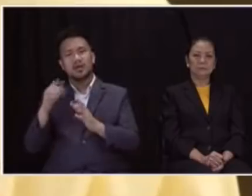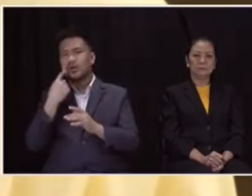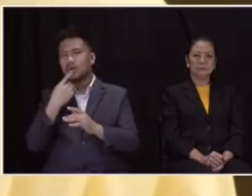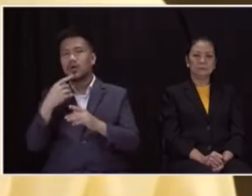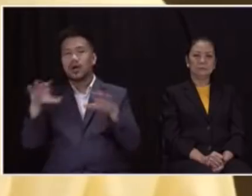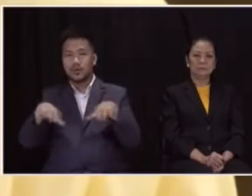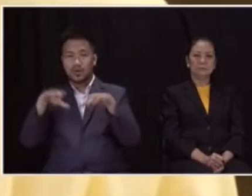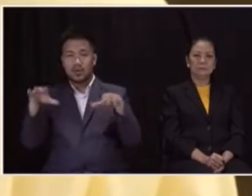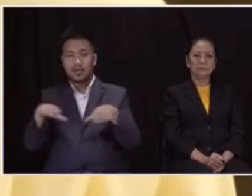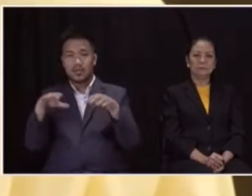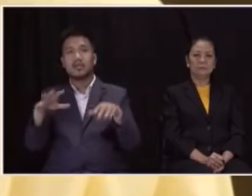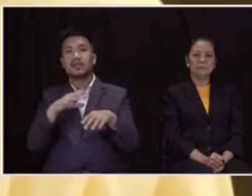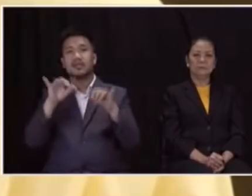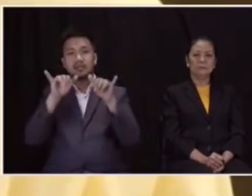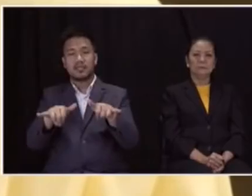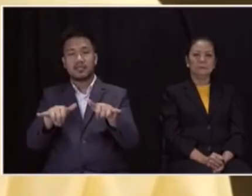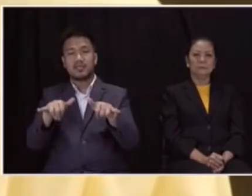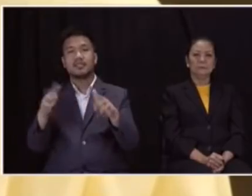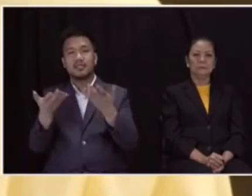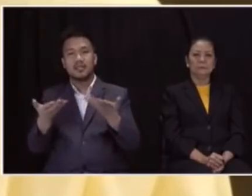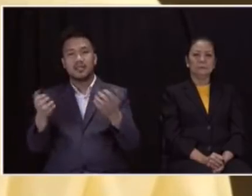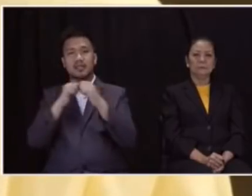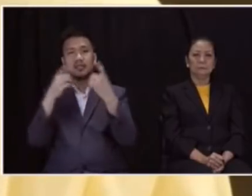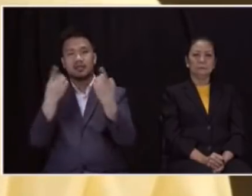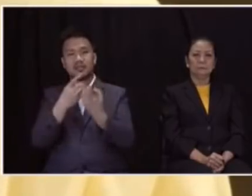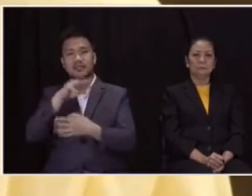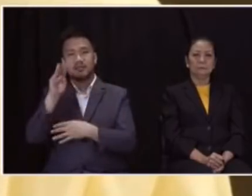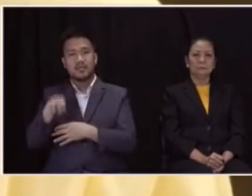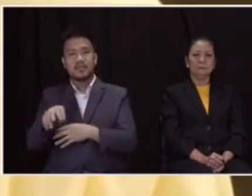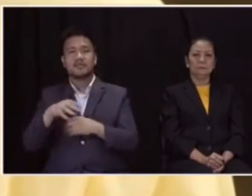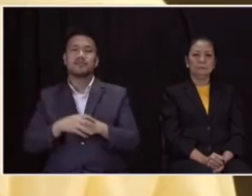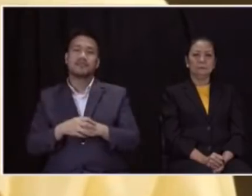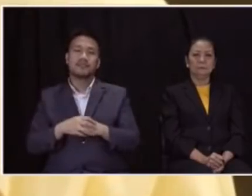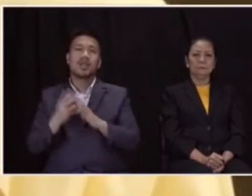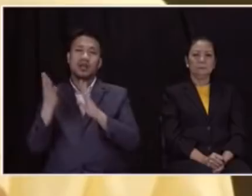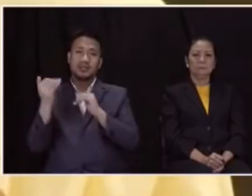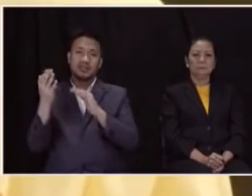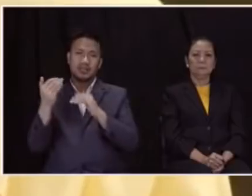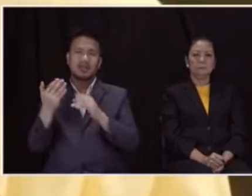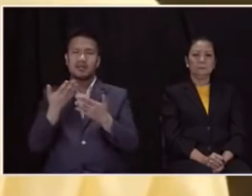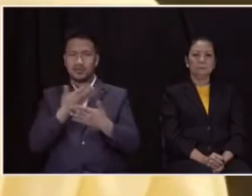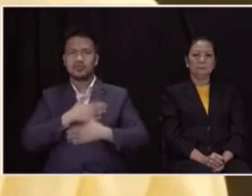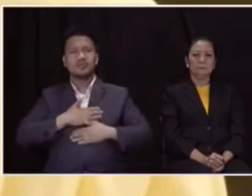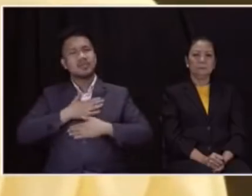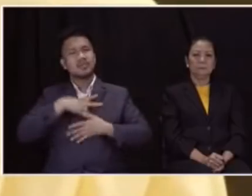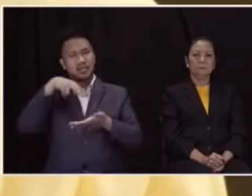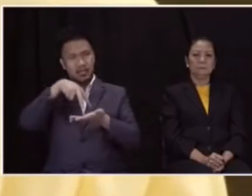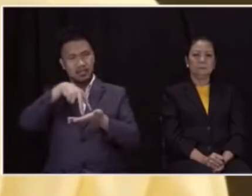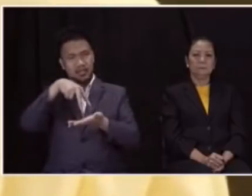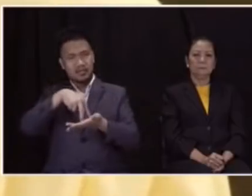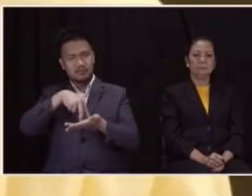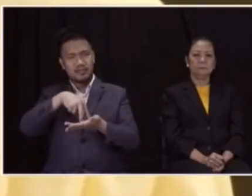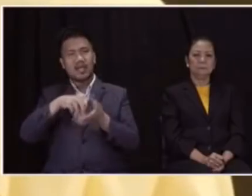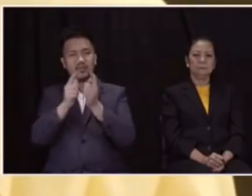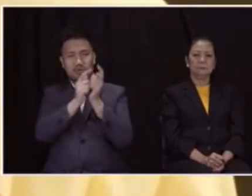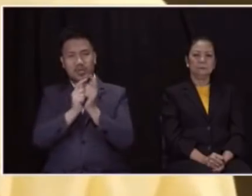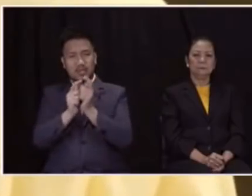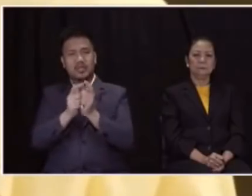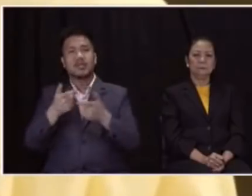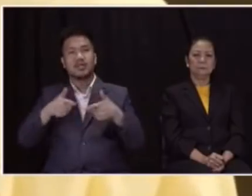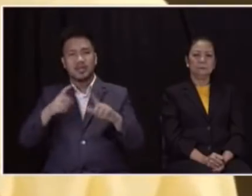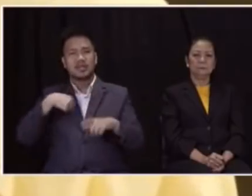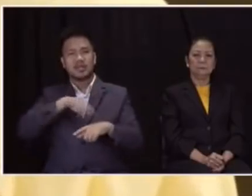are working and staying in the Archdiocese of Manila to please stand up, and together